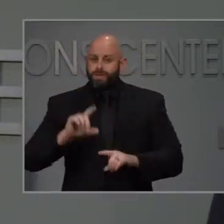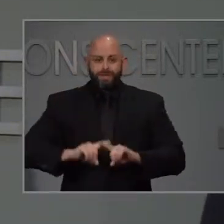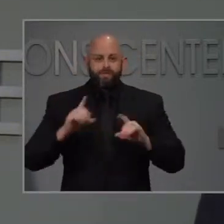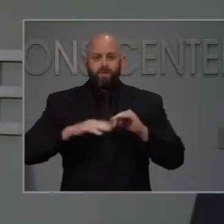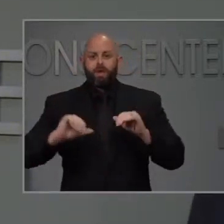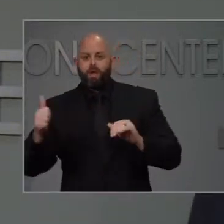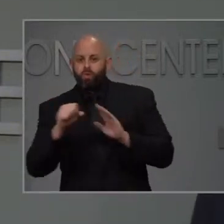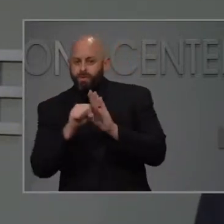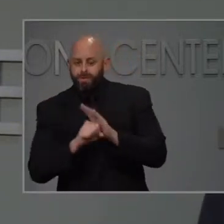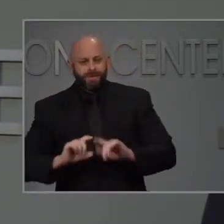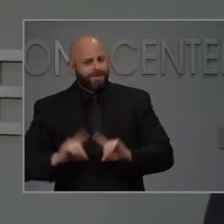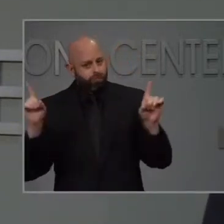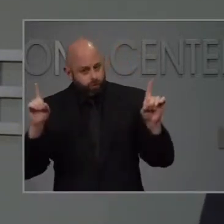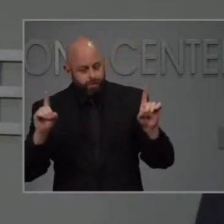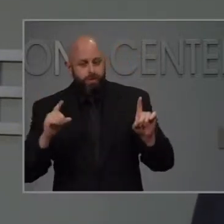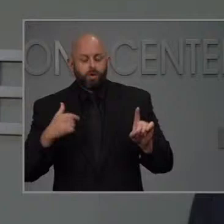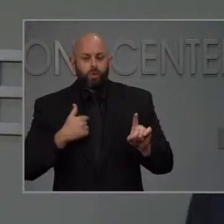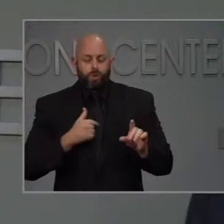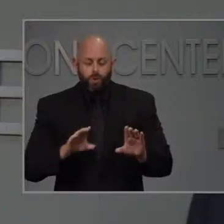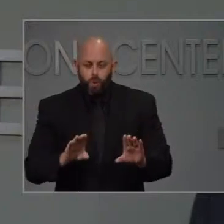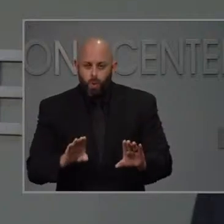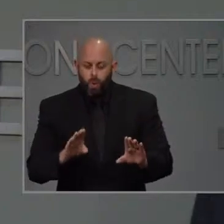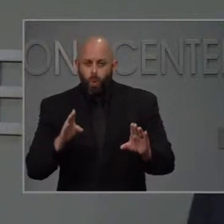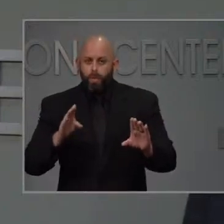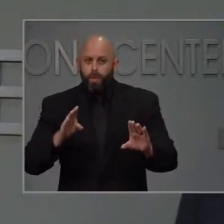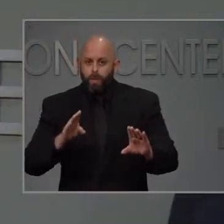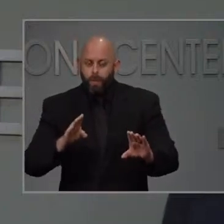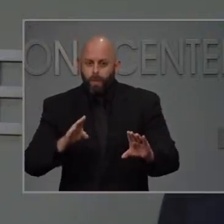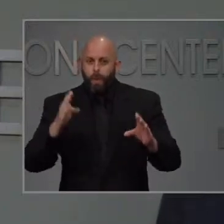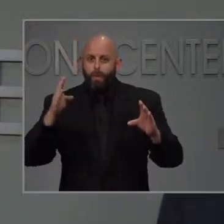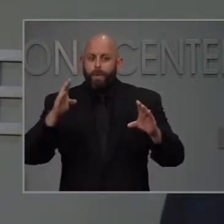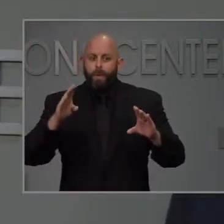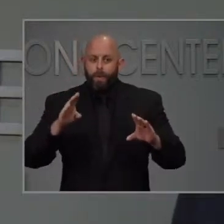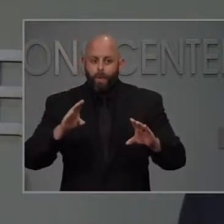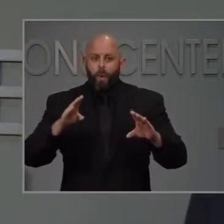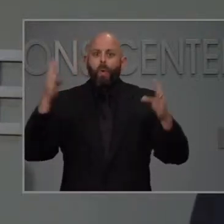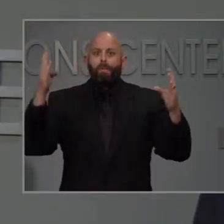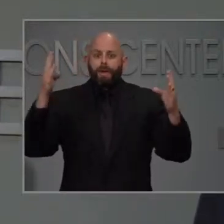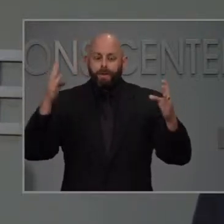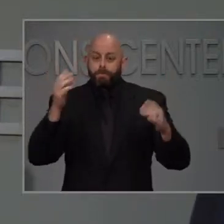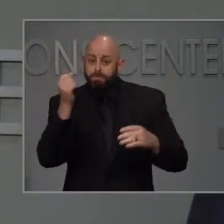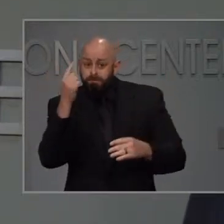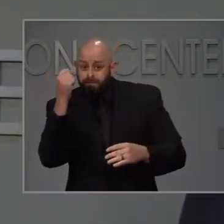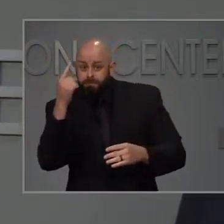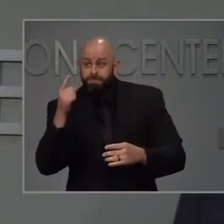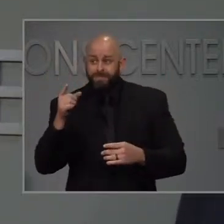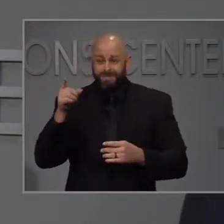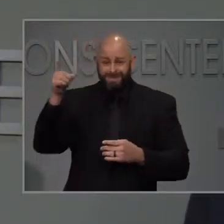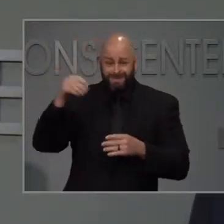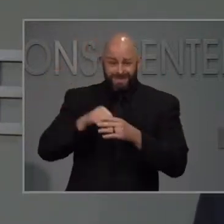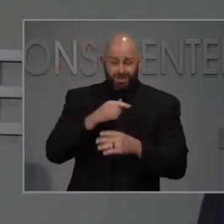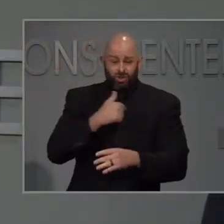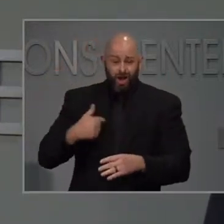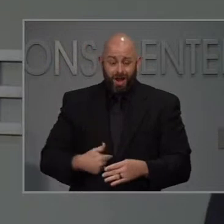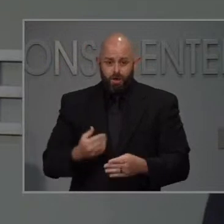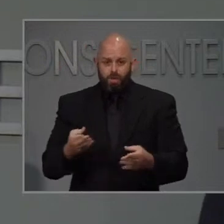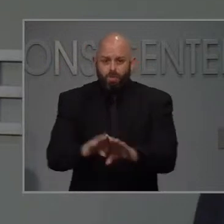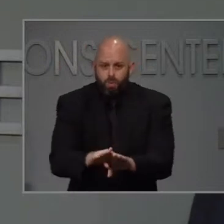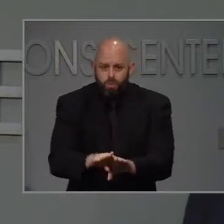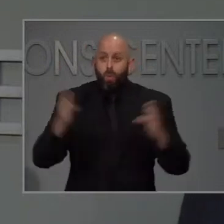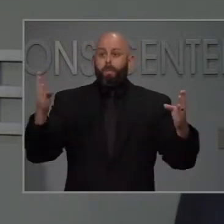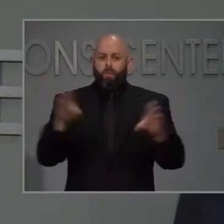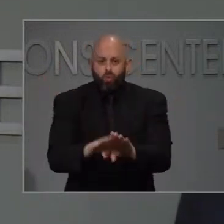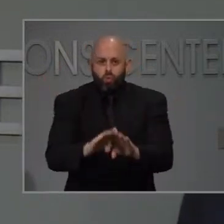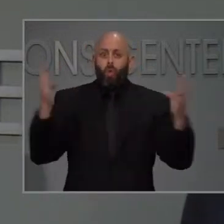that really do in terms of changing? They have a bit more of an on-off switch for things that would impact viral